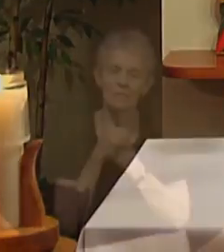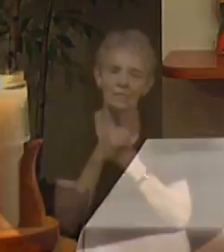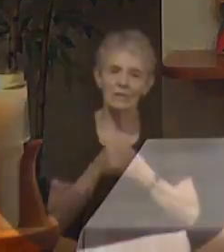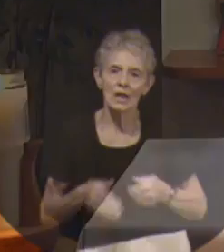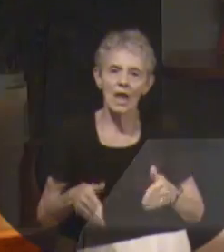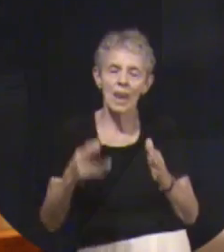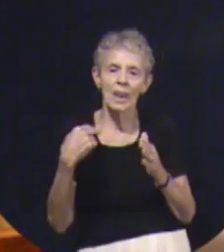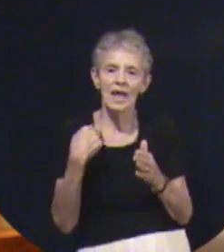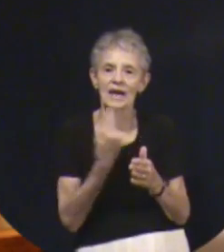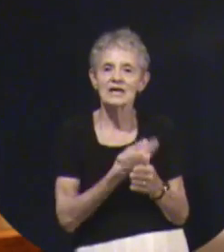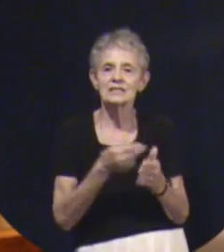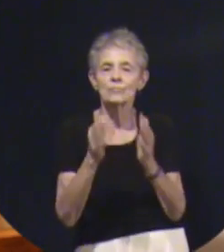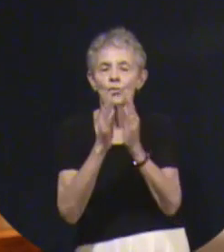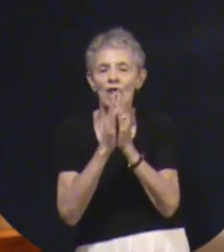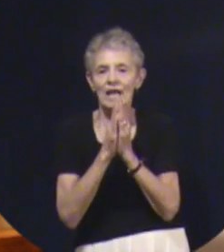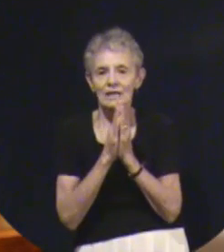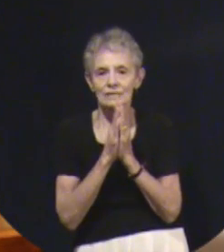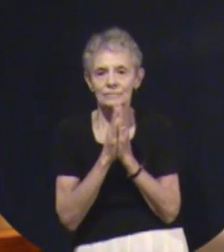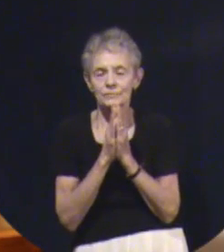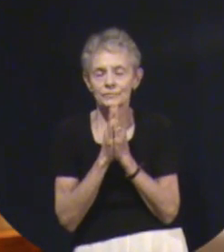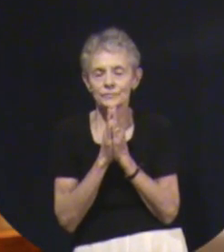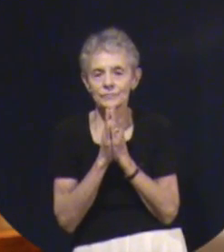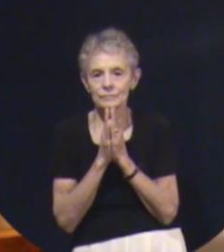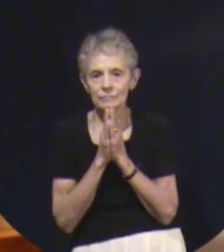Let us pray.